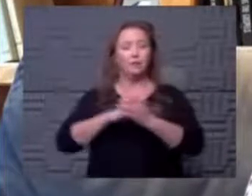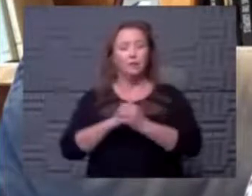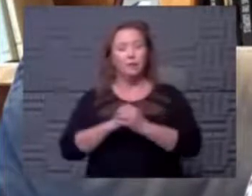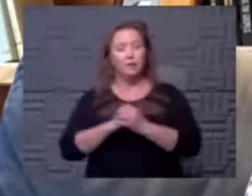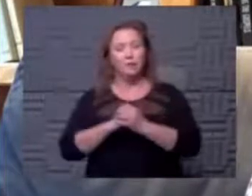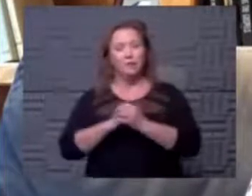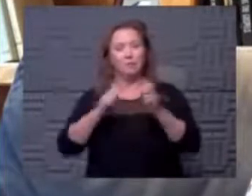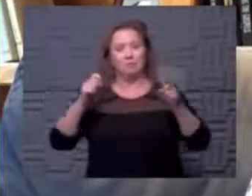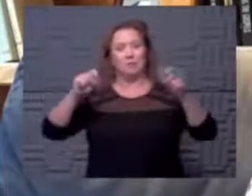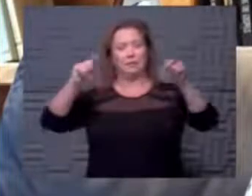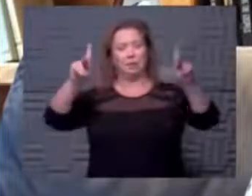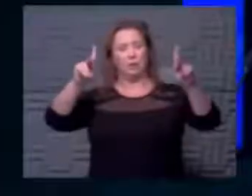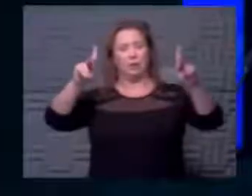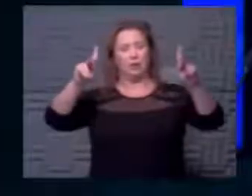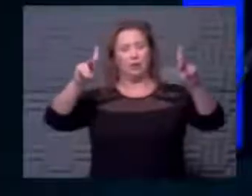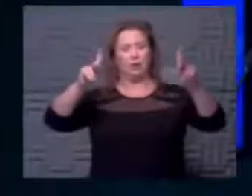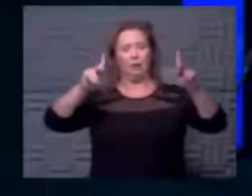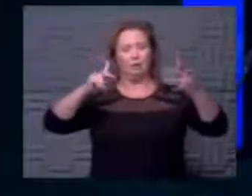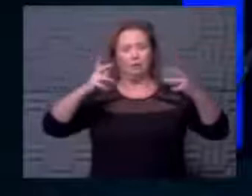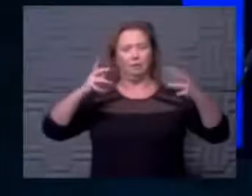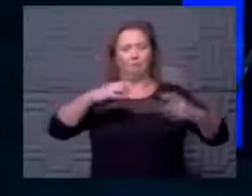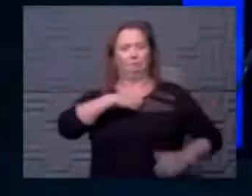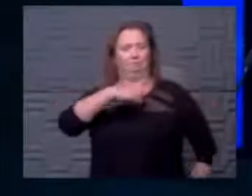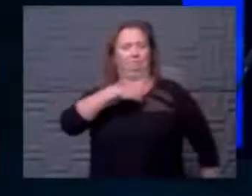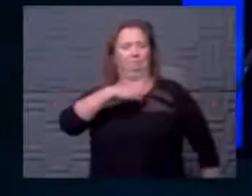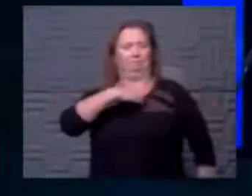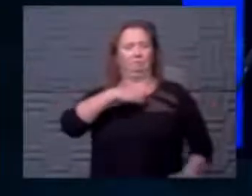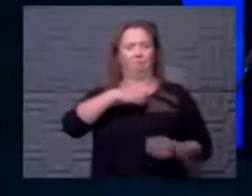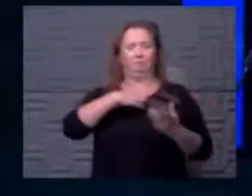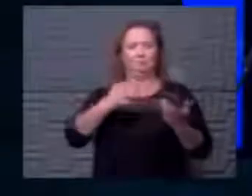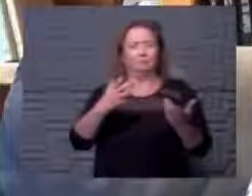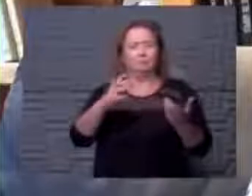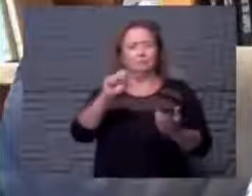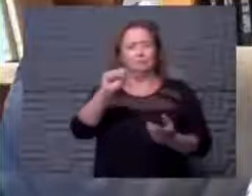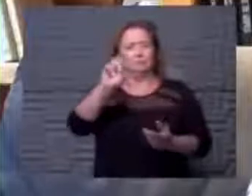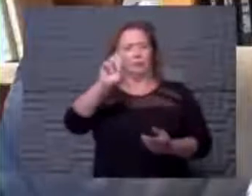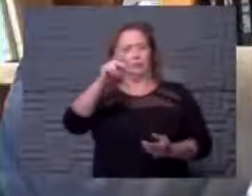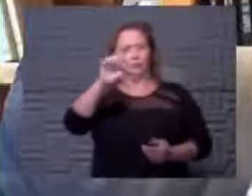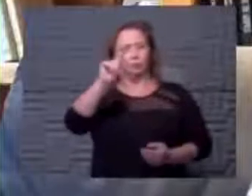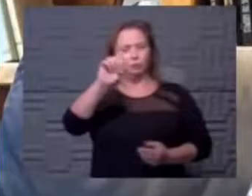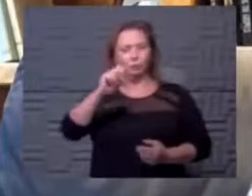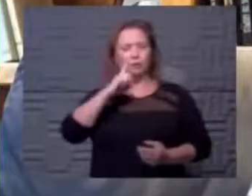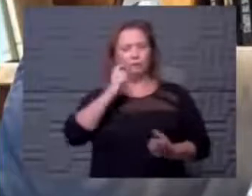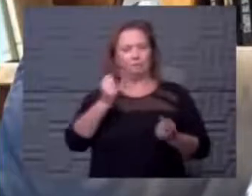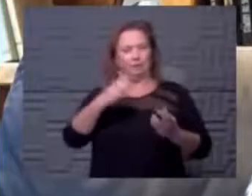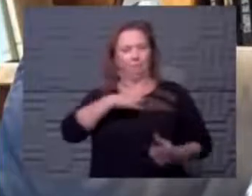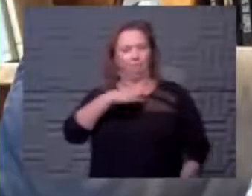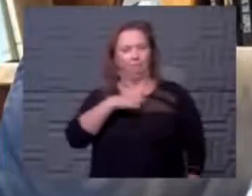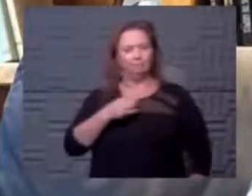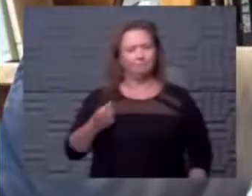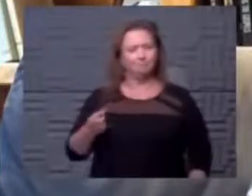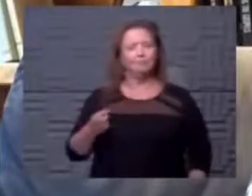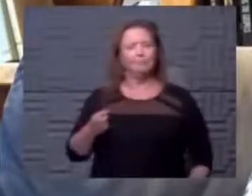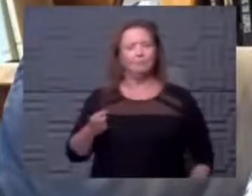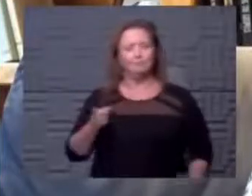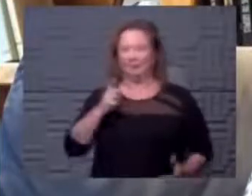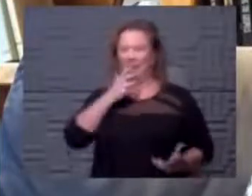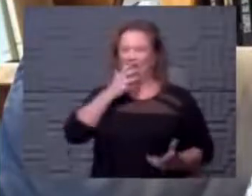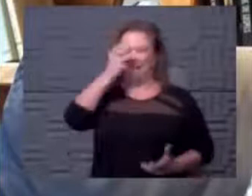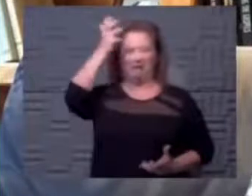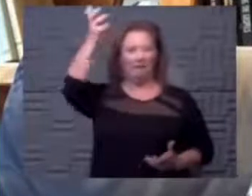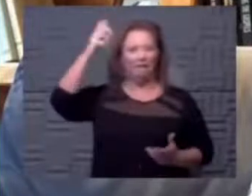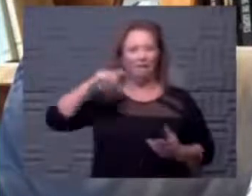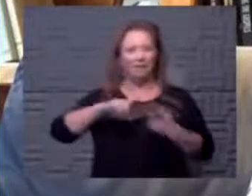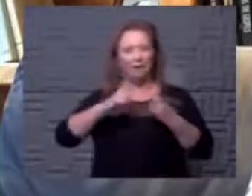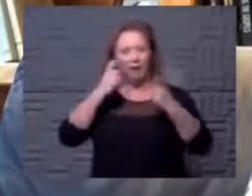it is okay to lament. Scriptures are full of laments. And so I yell,